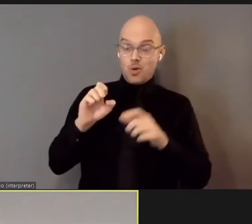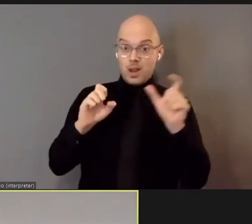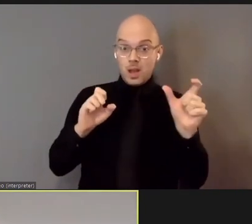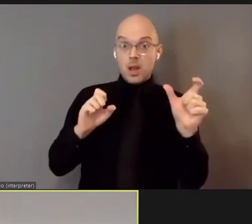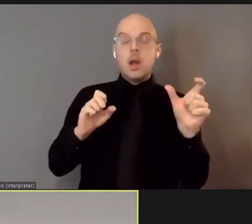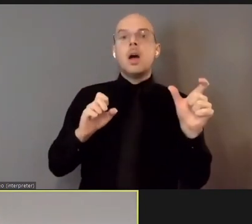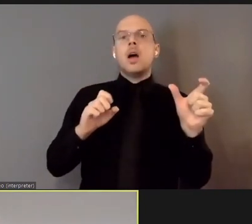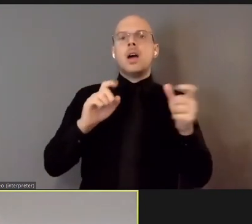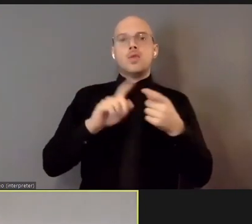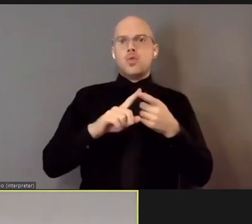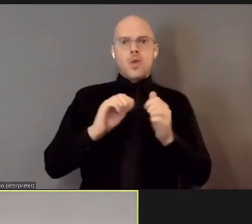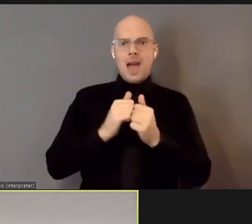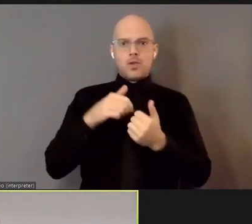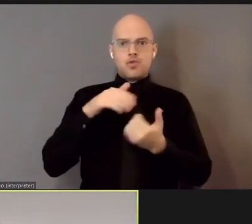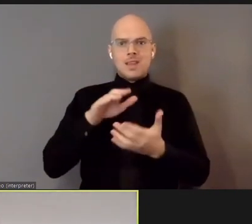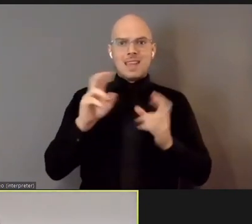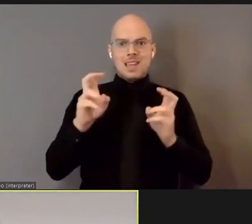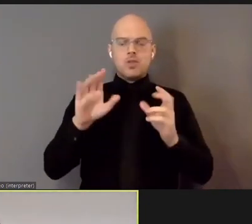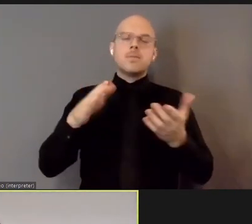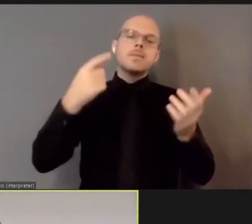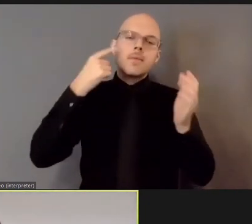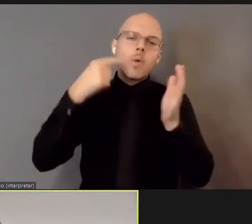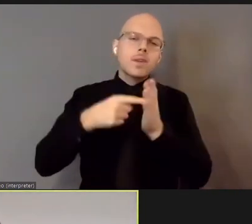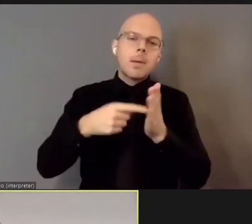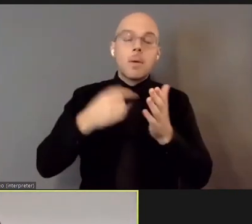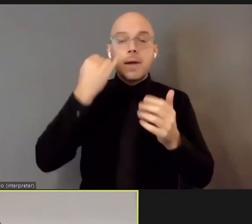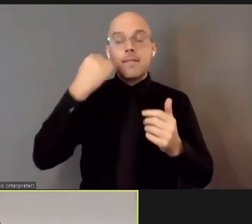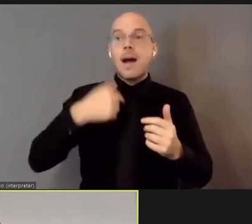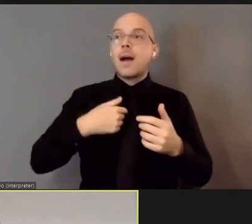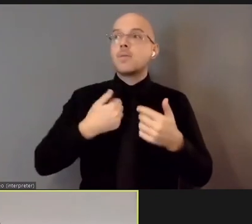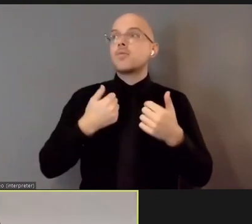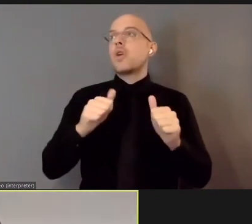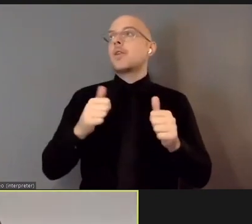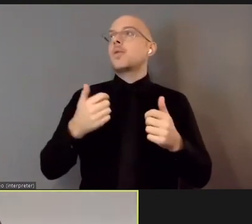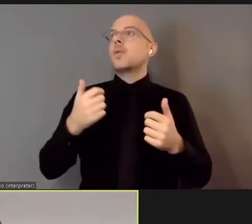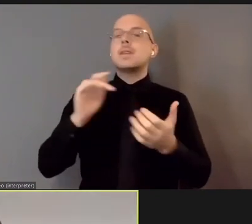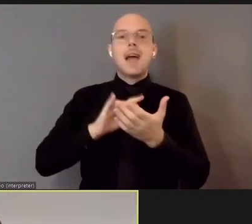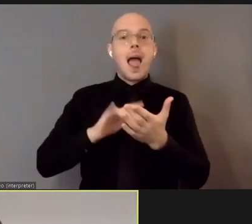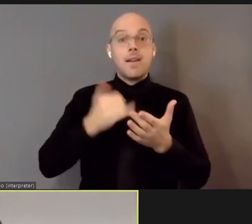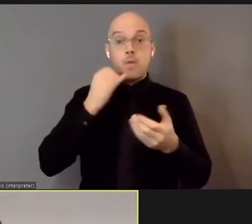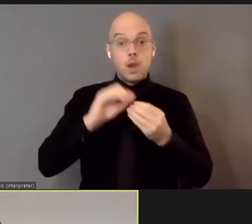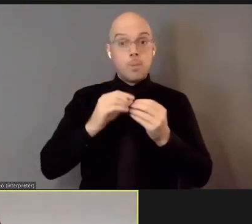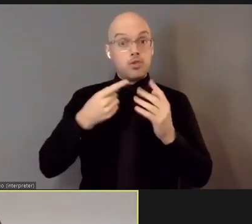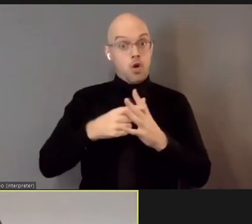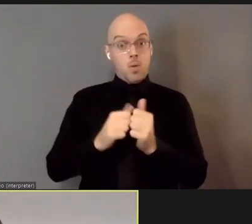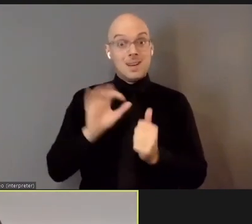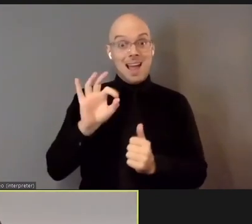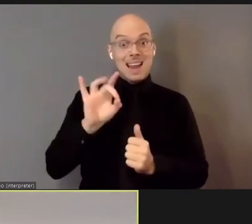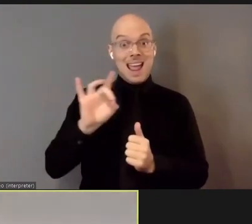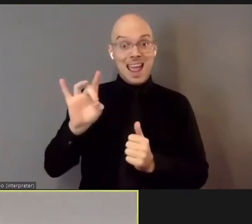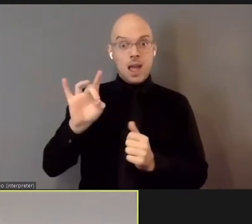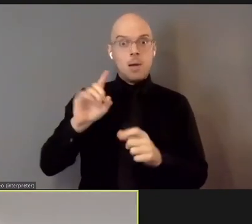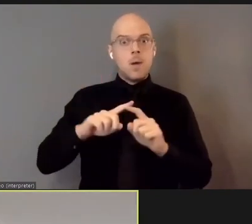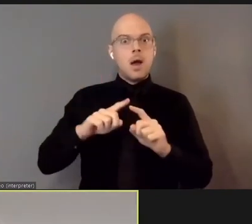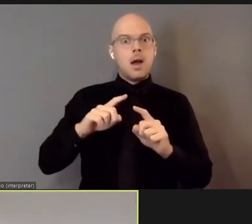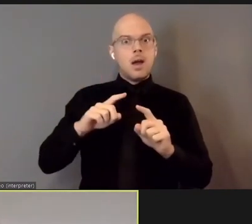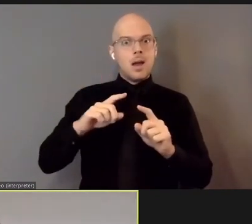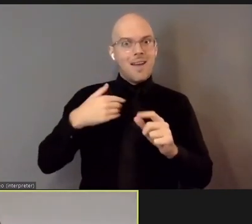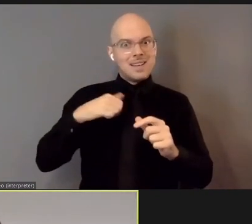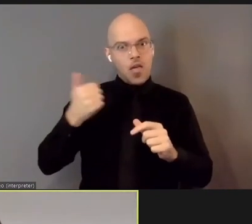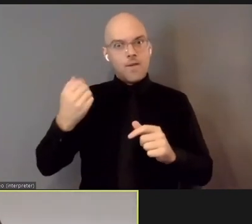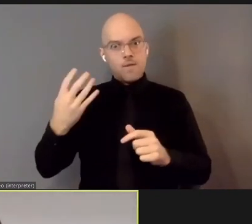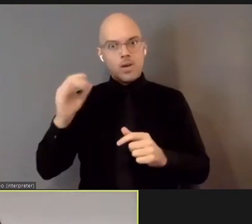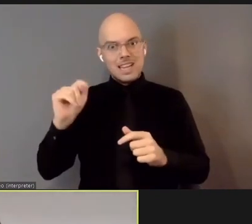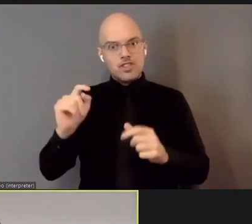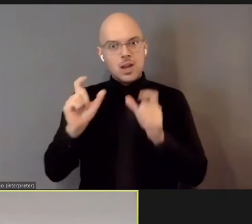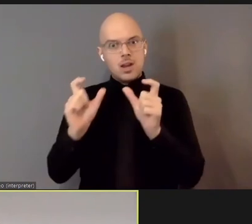deal with that issue, because for example, if you're trying to dial a phone number that starts with 988 but is followed by 4 digits, you